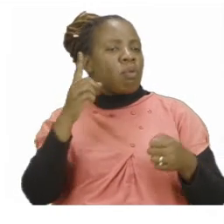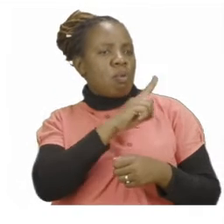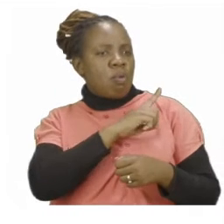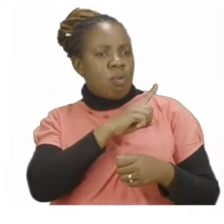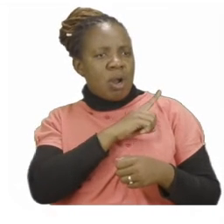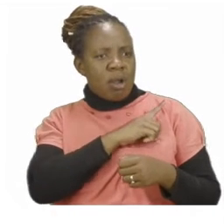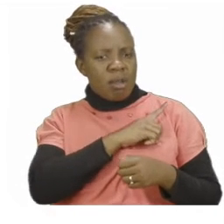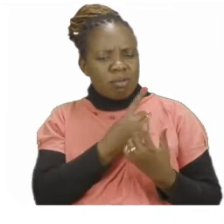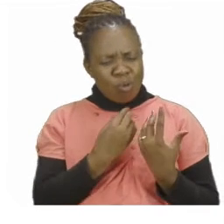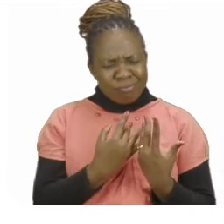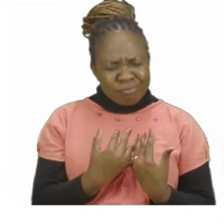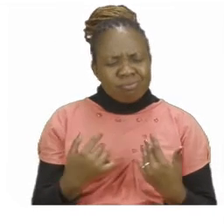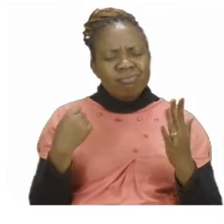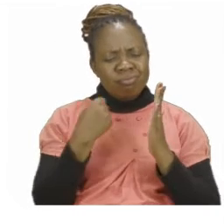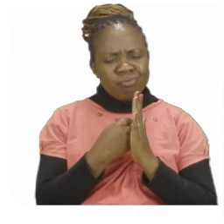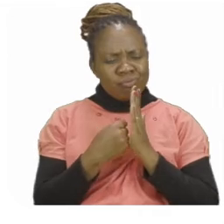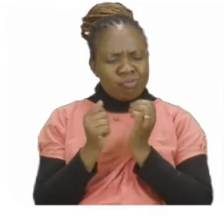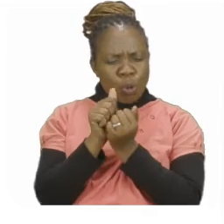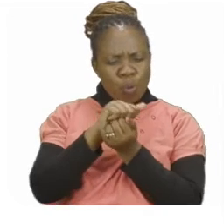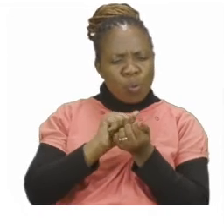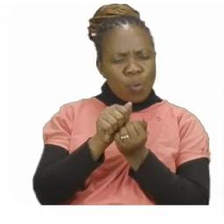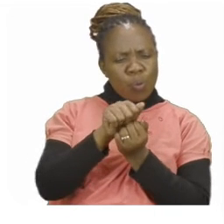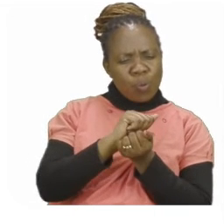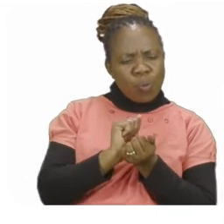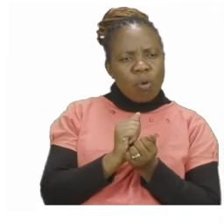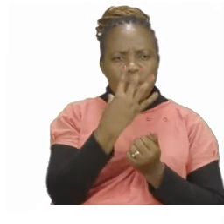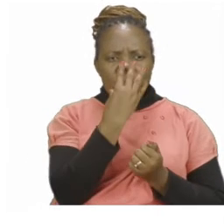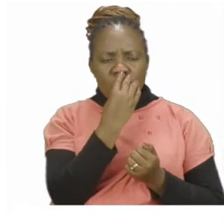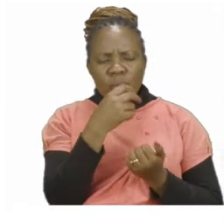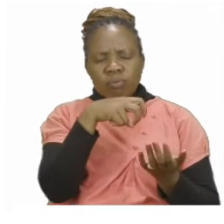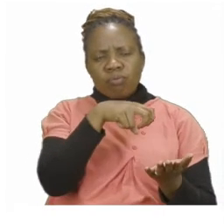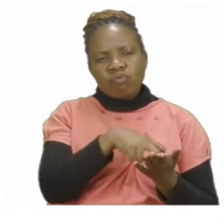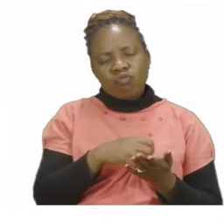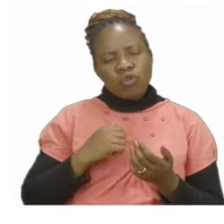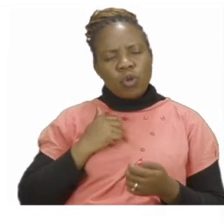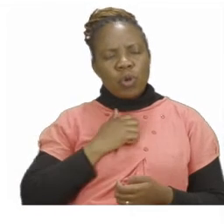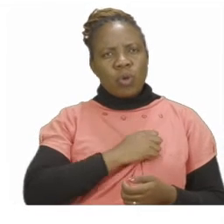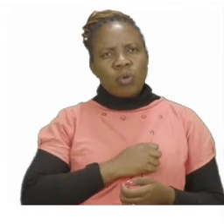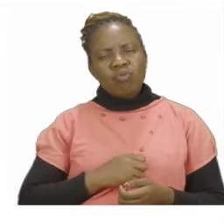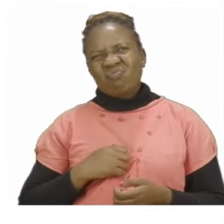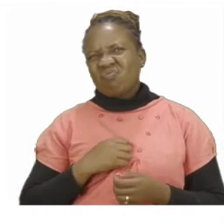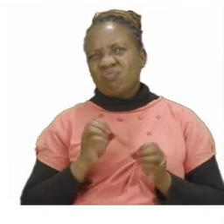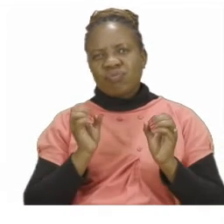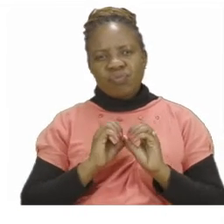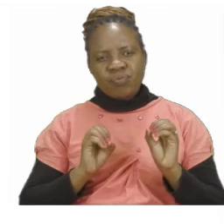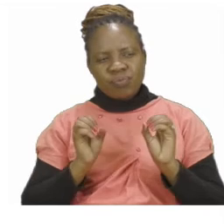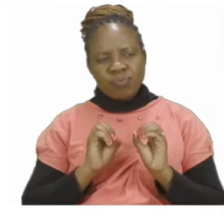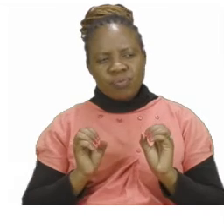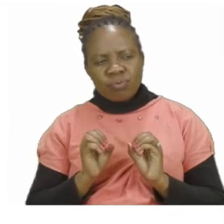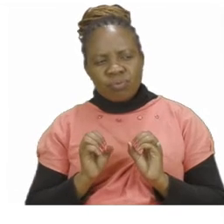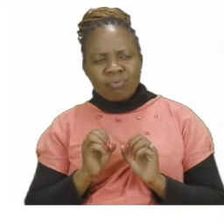the wolf stood motionless. The shepherd observed this. He